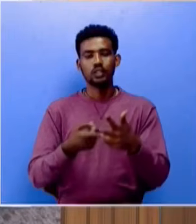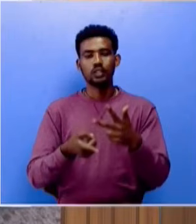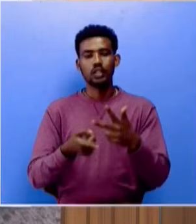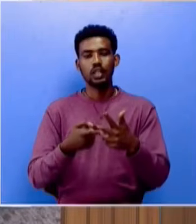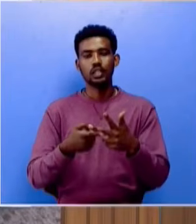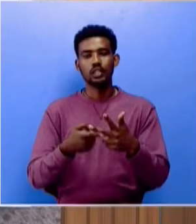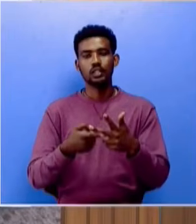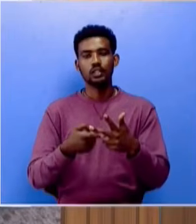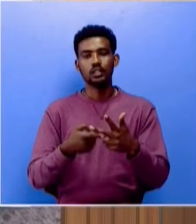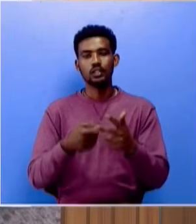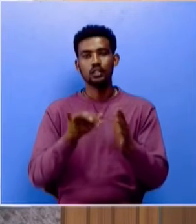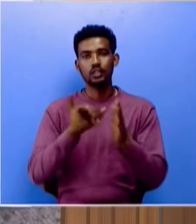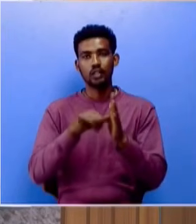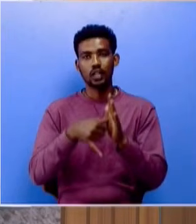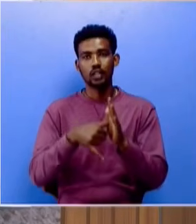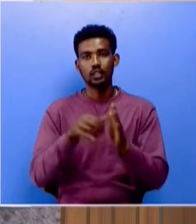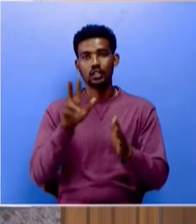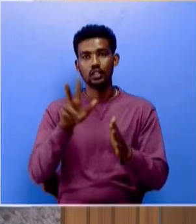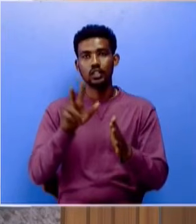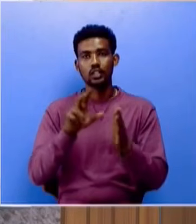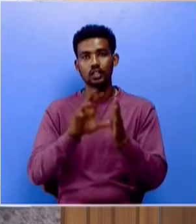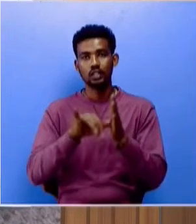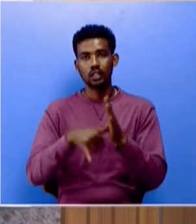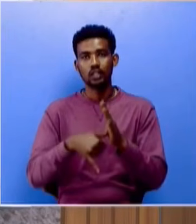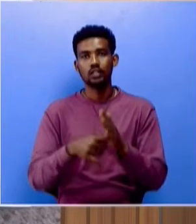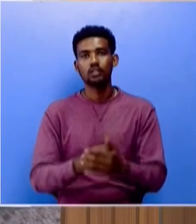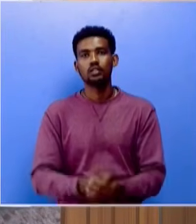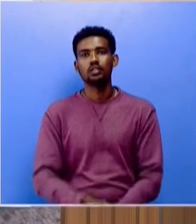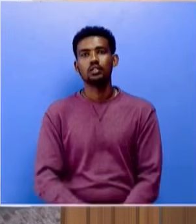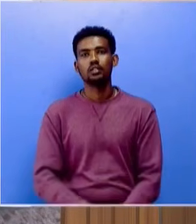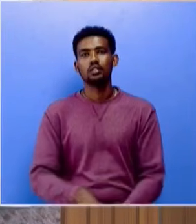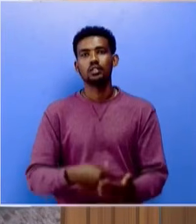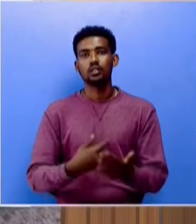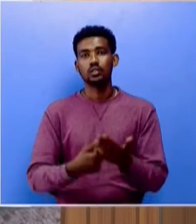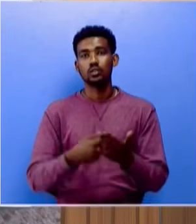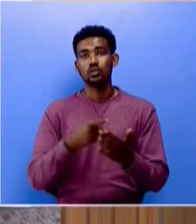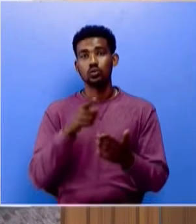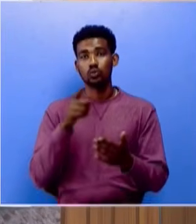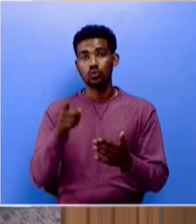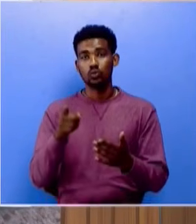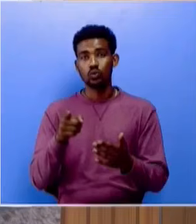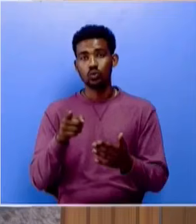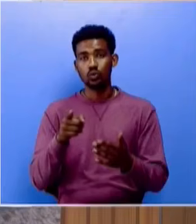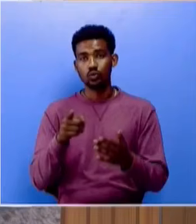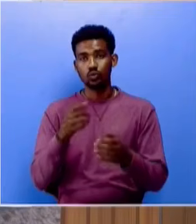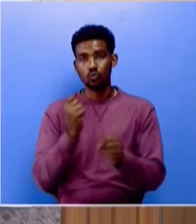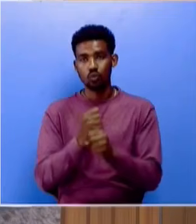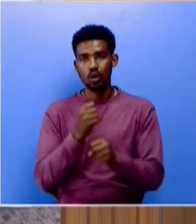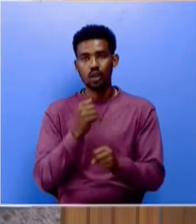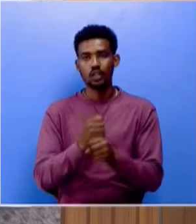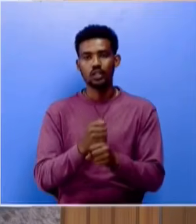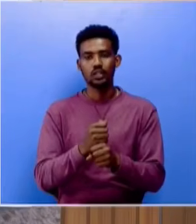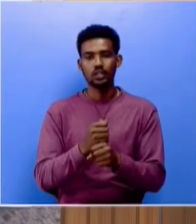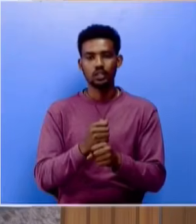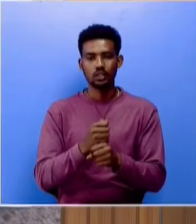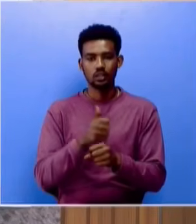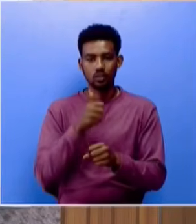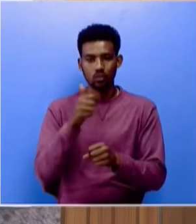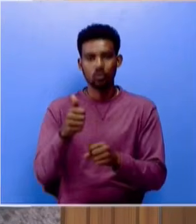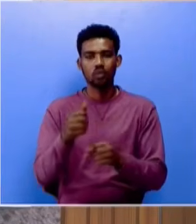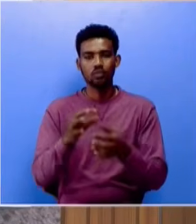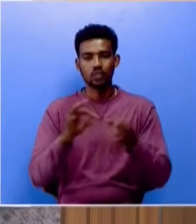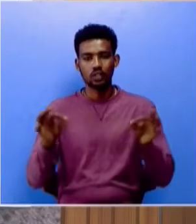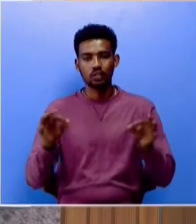Derive the form of affirmative of this sentence just using had better. Good.